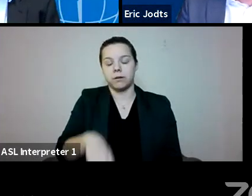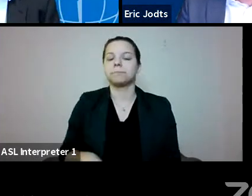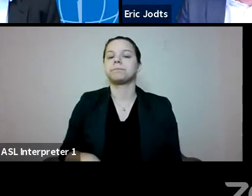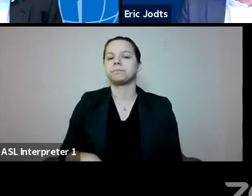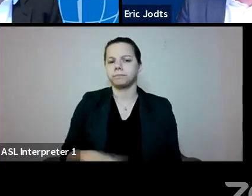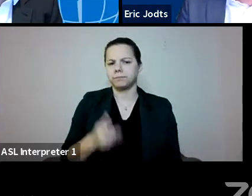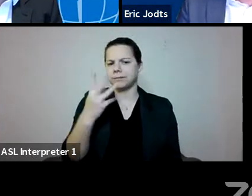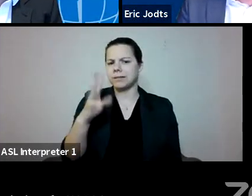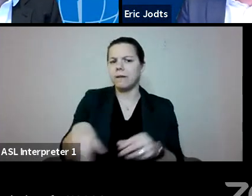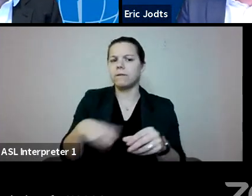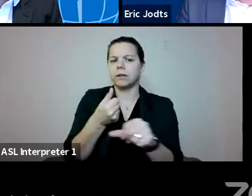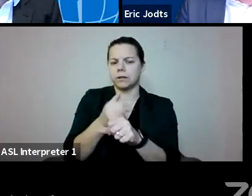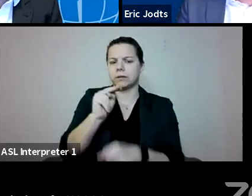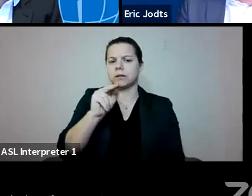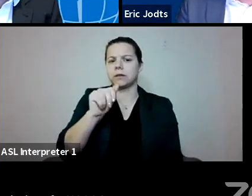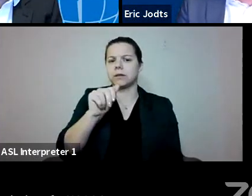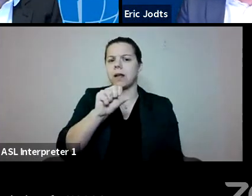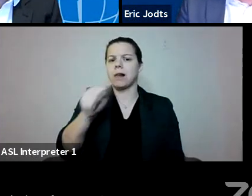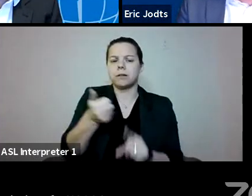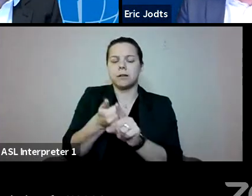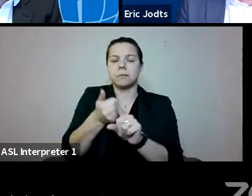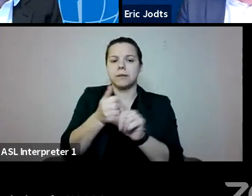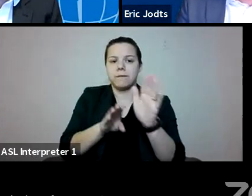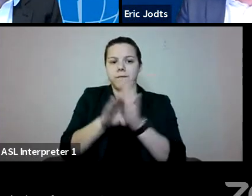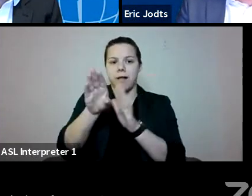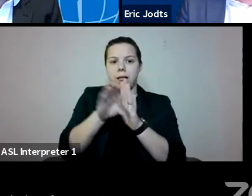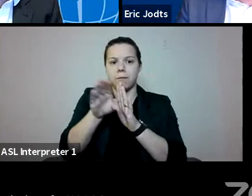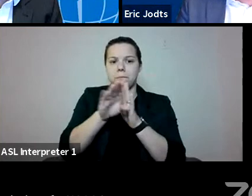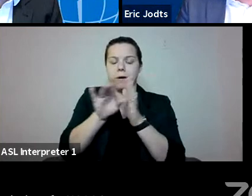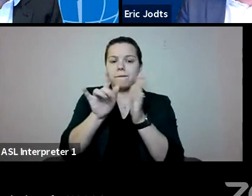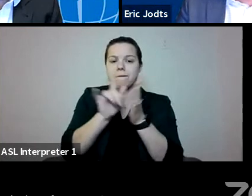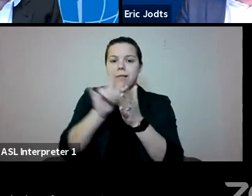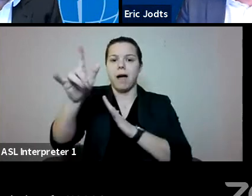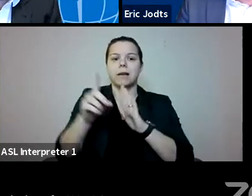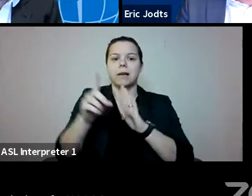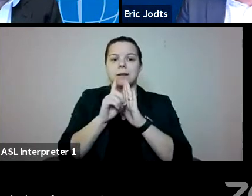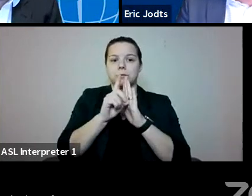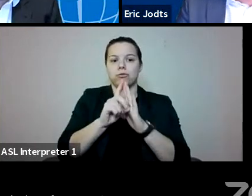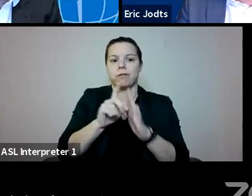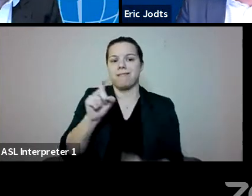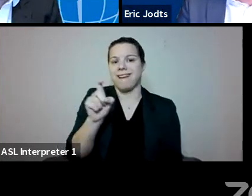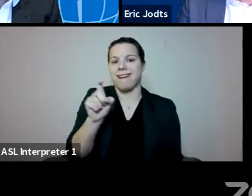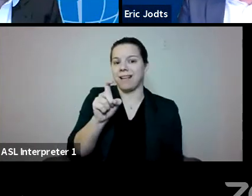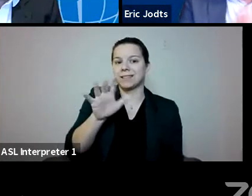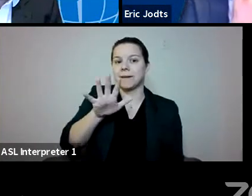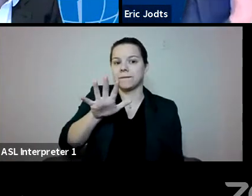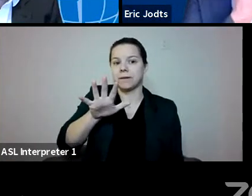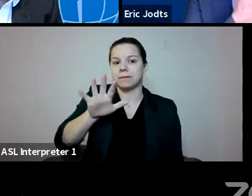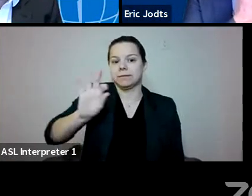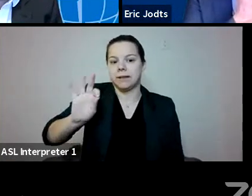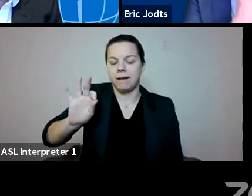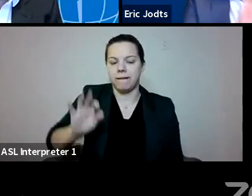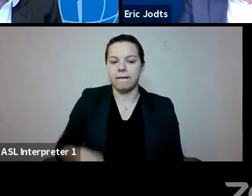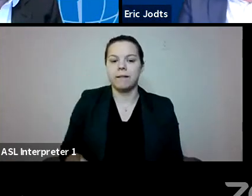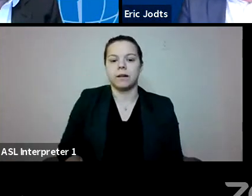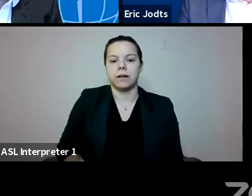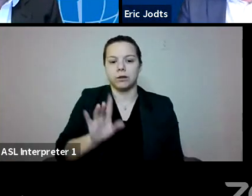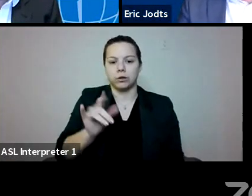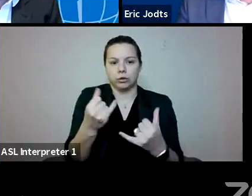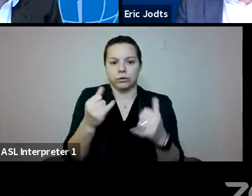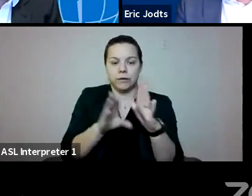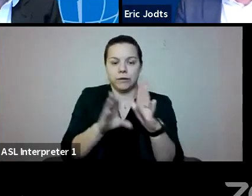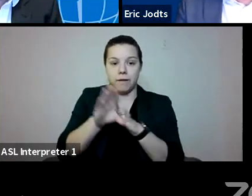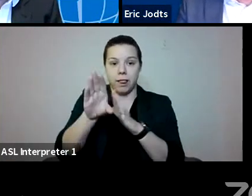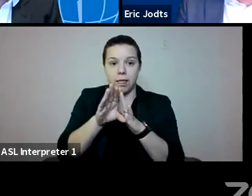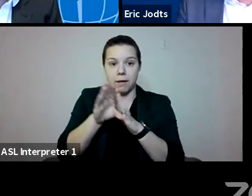several years now developing a low boom flight demonstrator, the X-59. And their intent of developing this aircraft